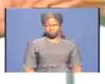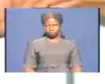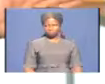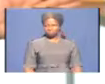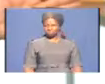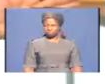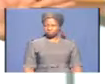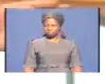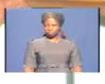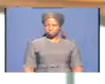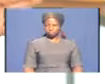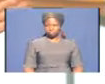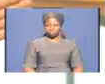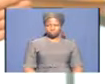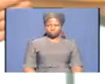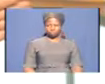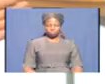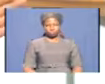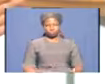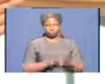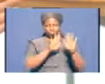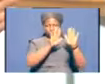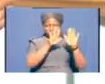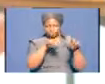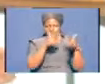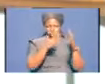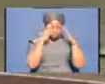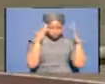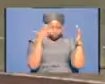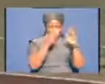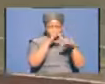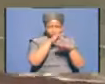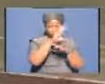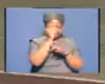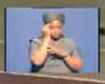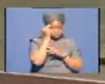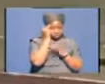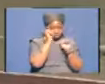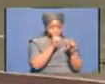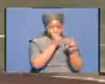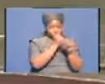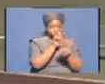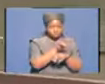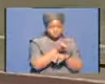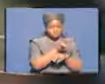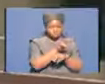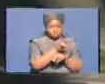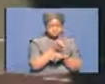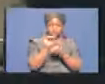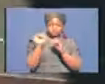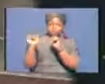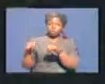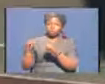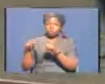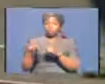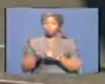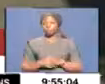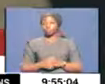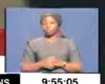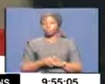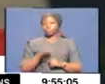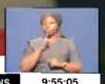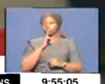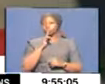your education in terms of your studies? Can you do both? It is possible. So it is